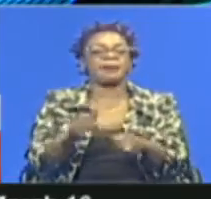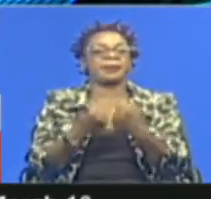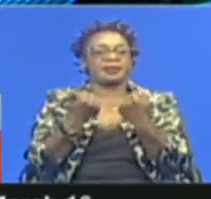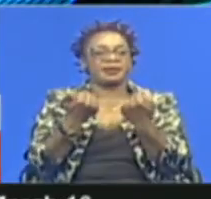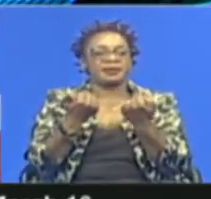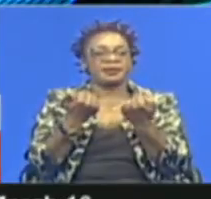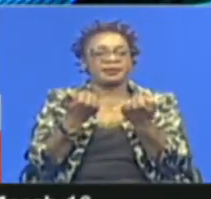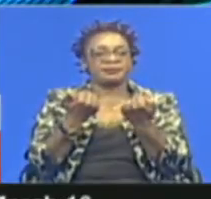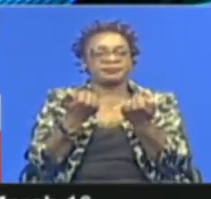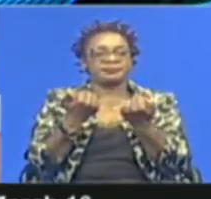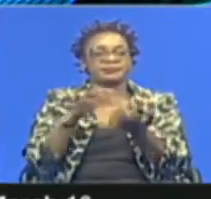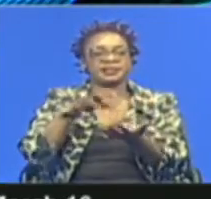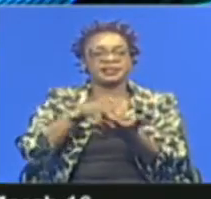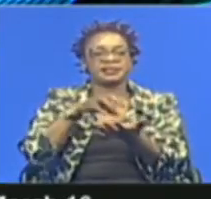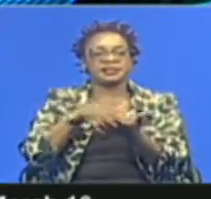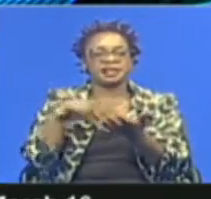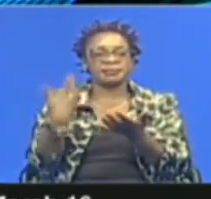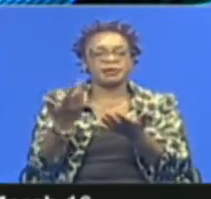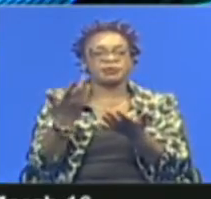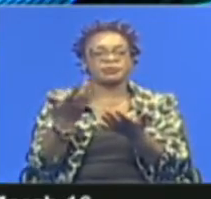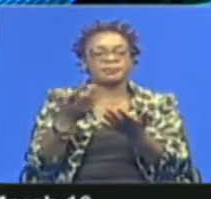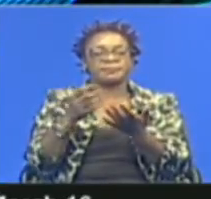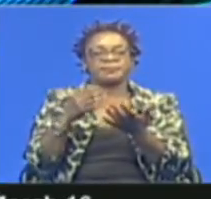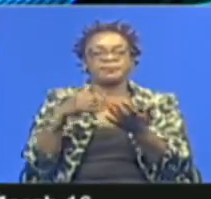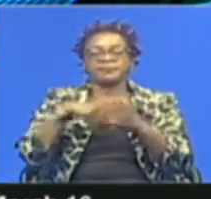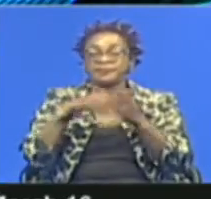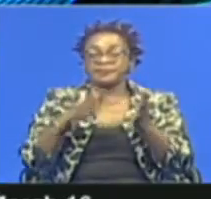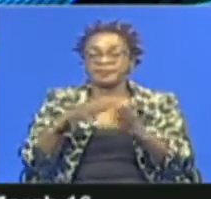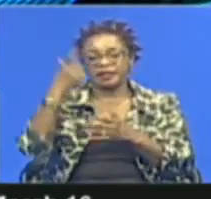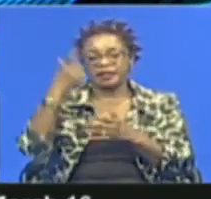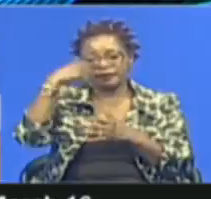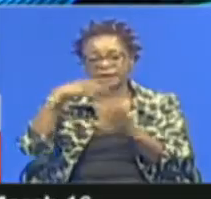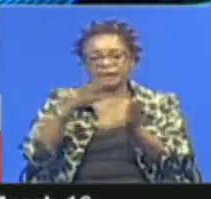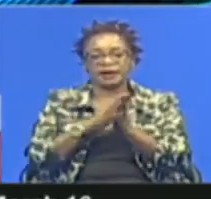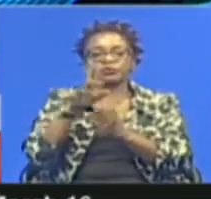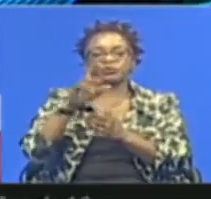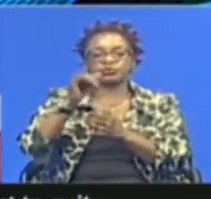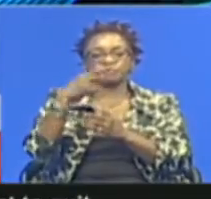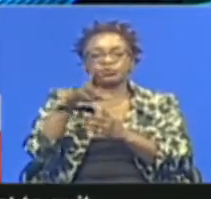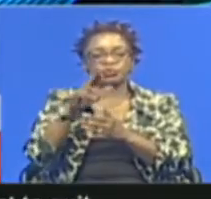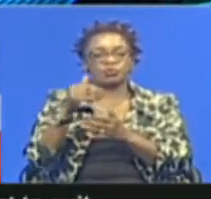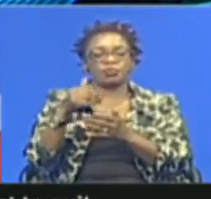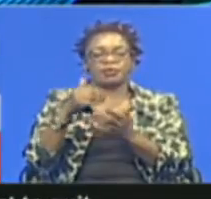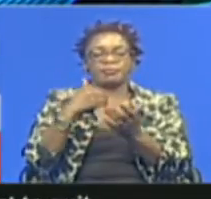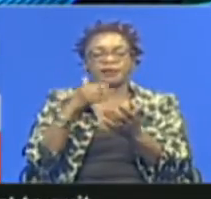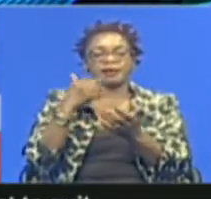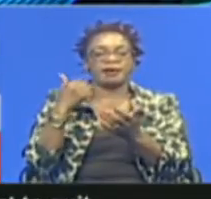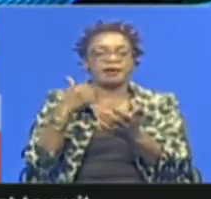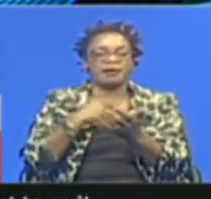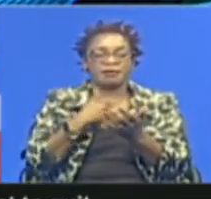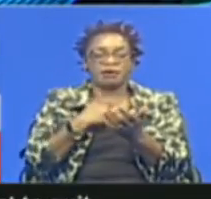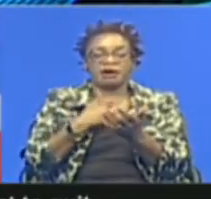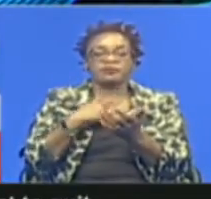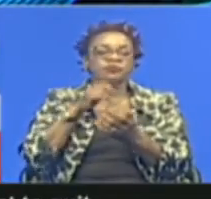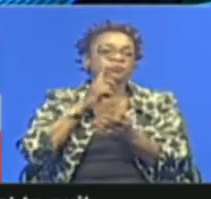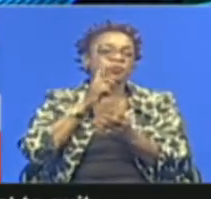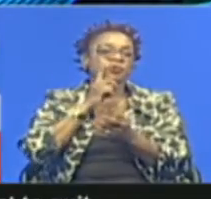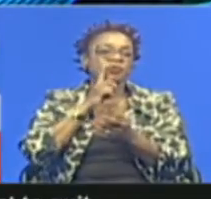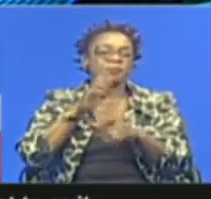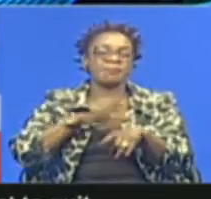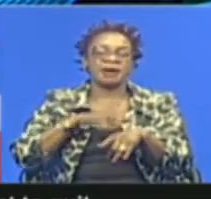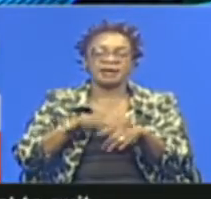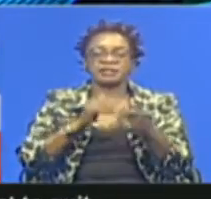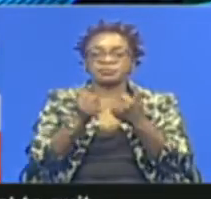And the case regarding the promotion of a playoff between Thika United and Ushuru FC will be heard tomorrow afternoon by Sports Dispute